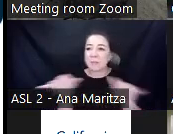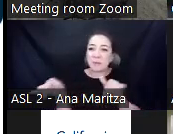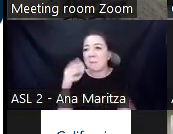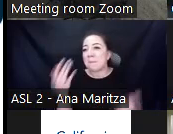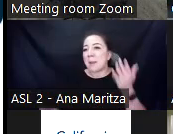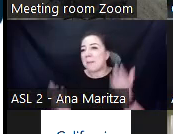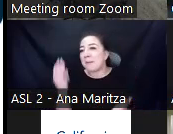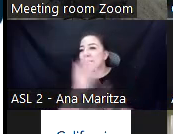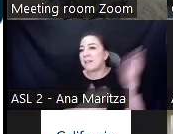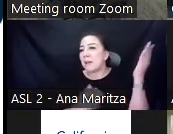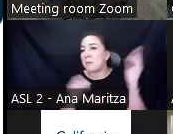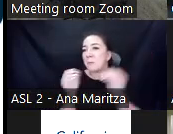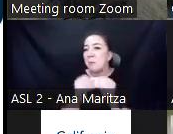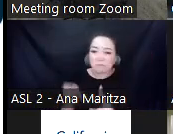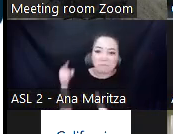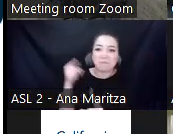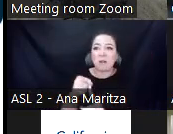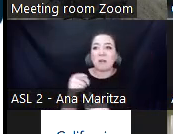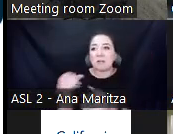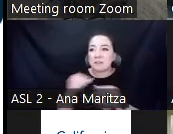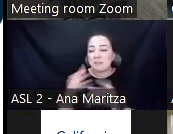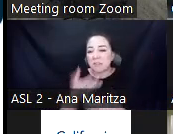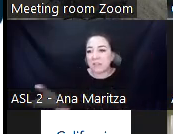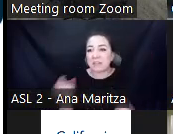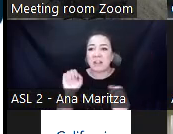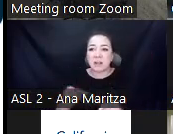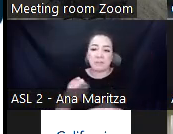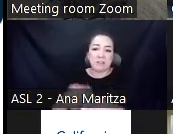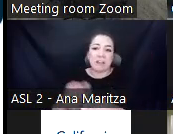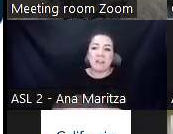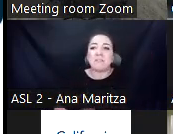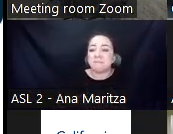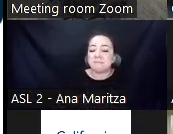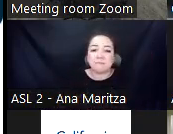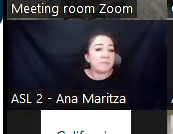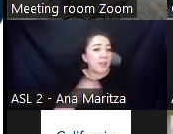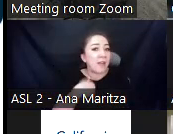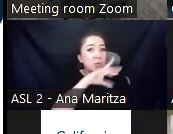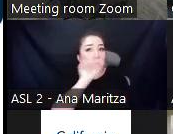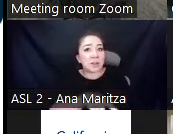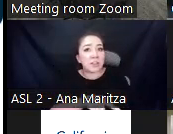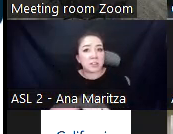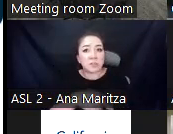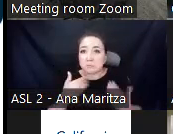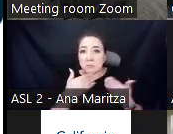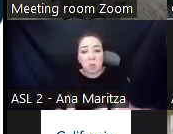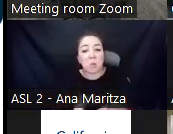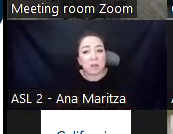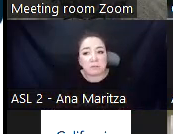some more targeted kind of specific things that could be said. So I have a question please go